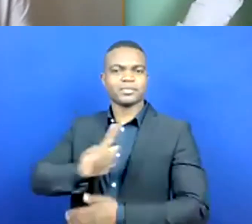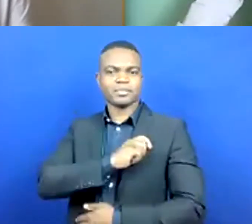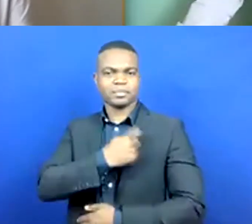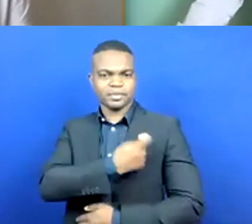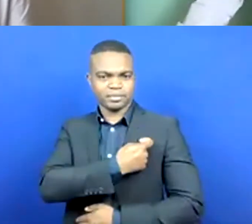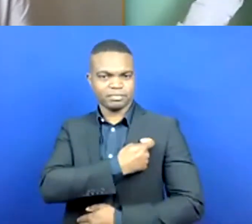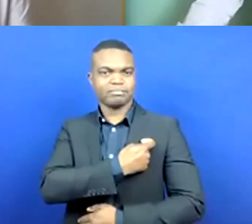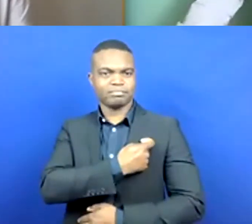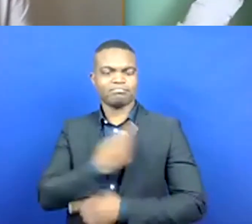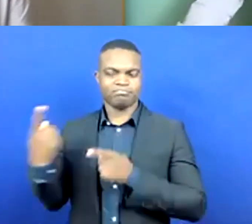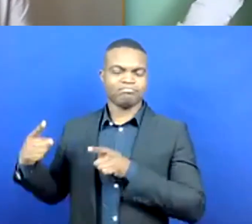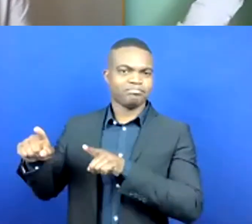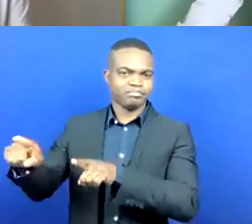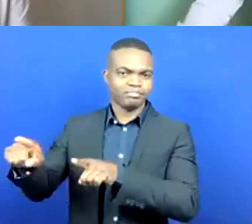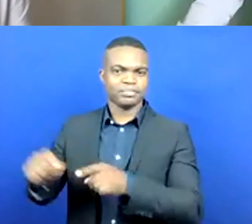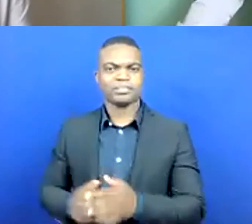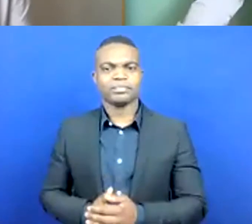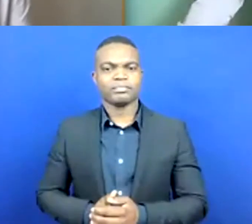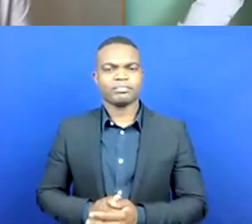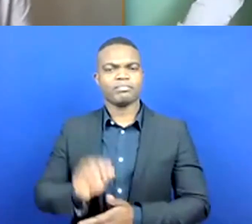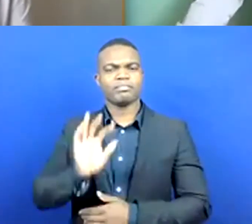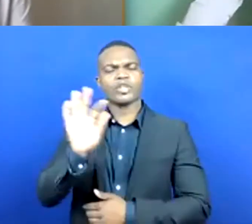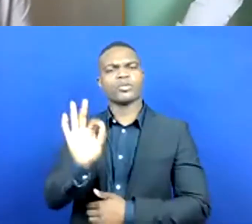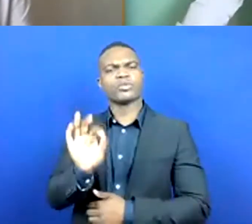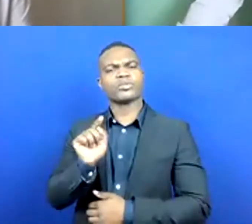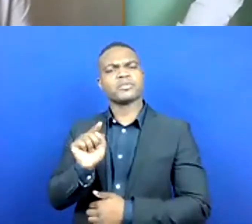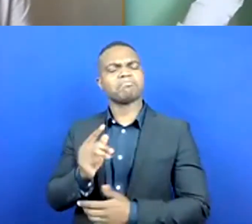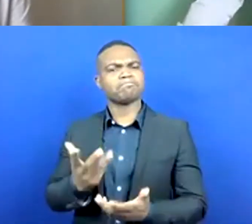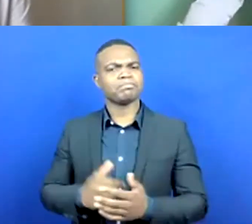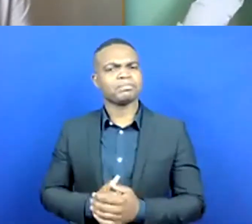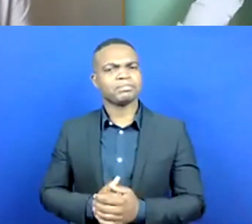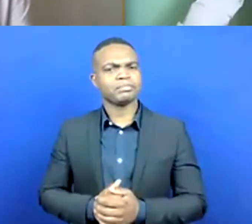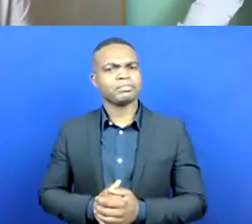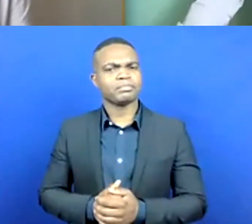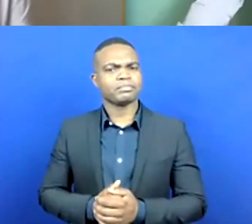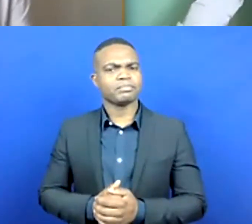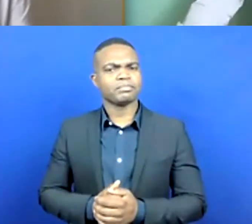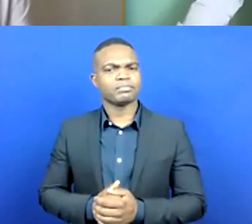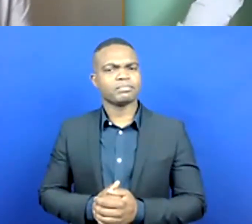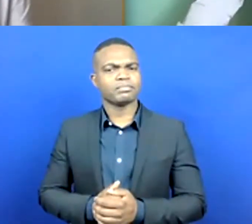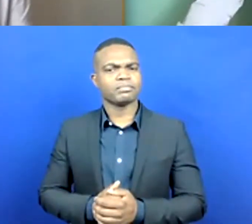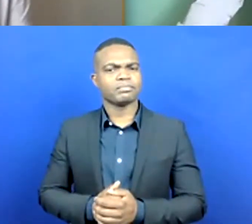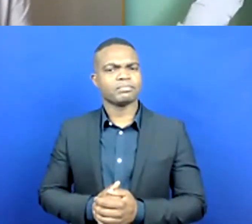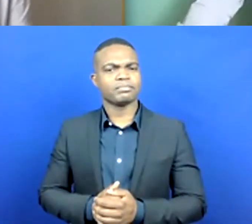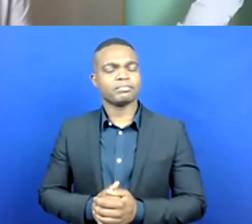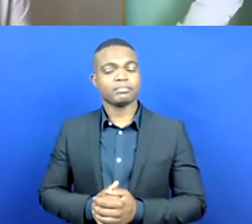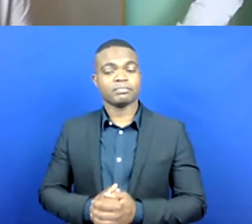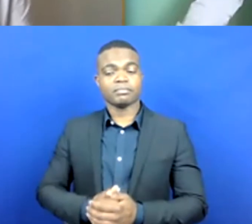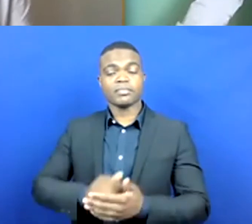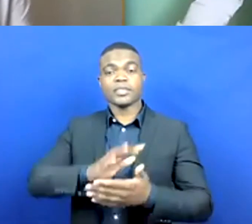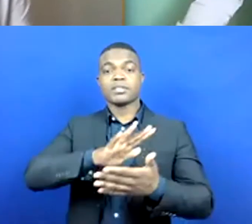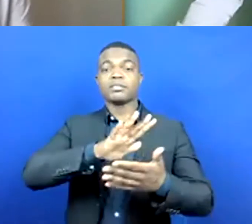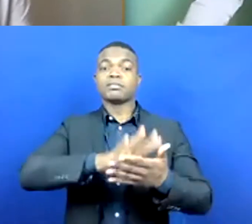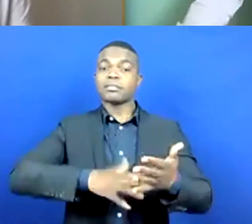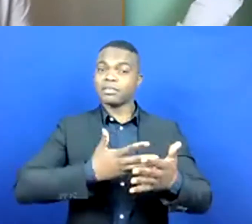that governments understand how important sign language interpreting services are for the deaf?